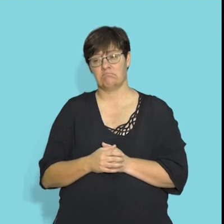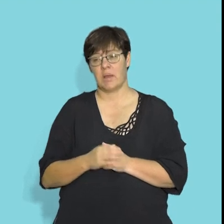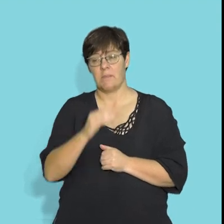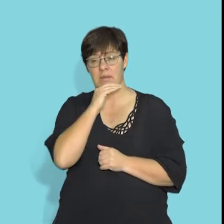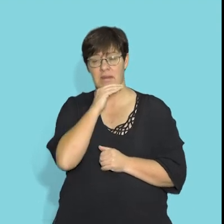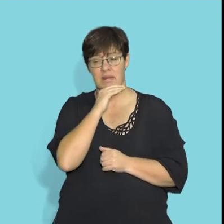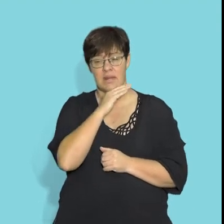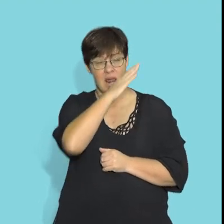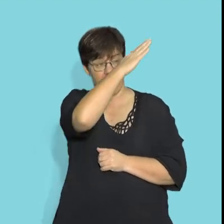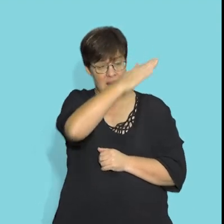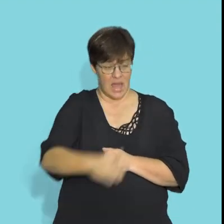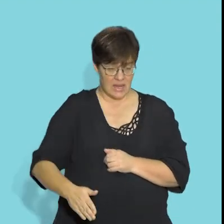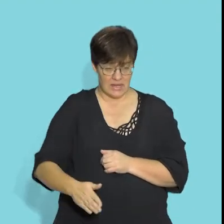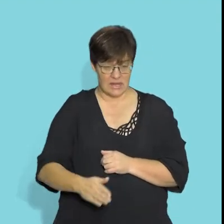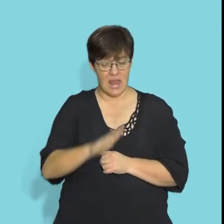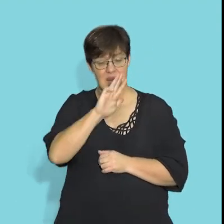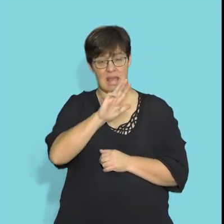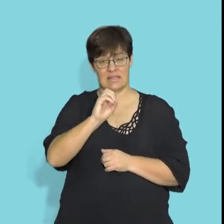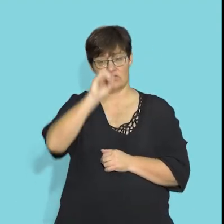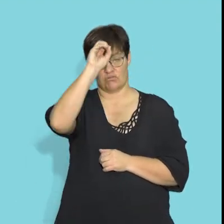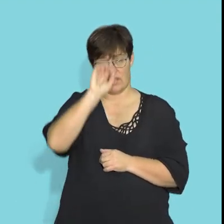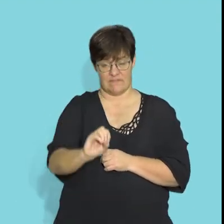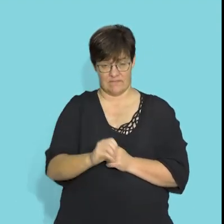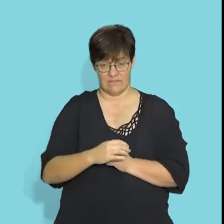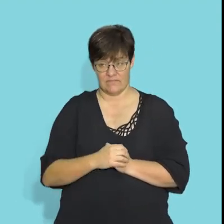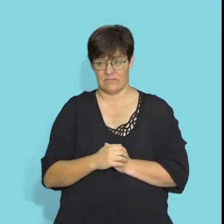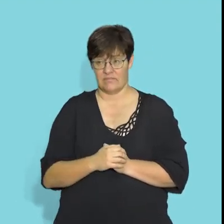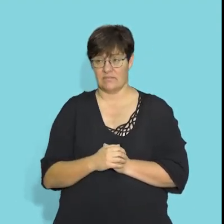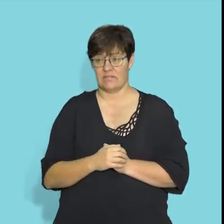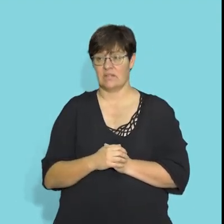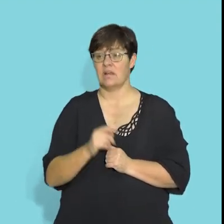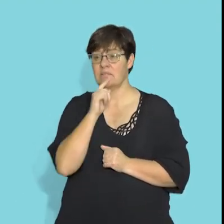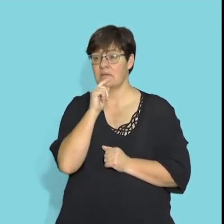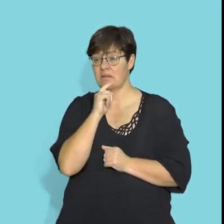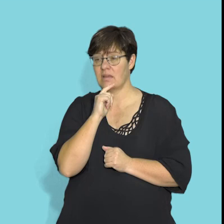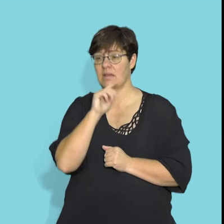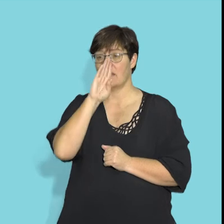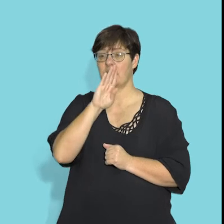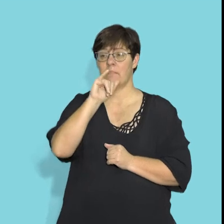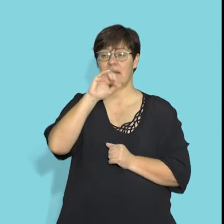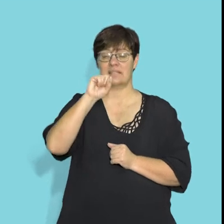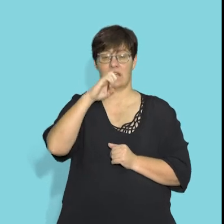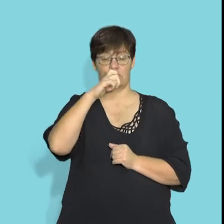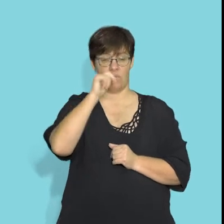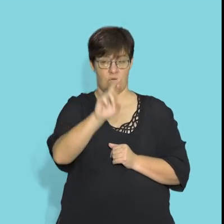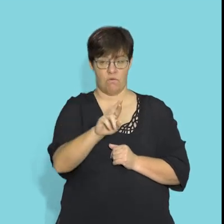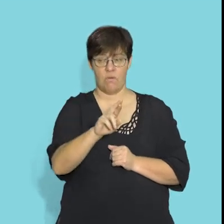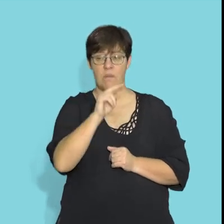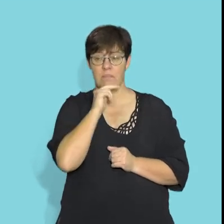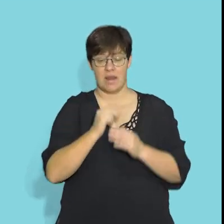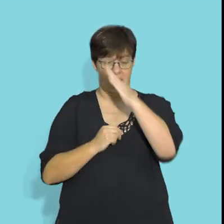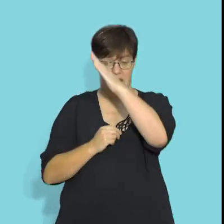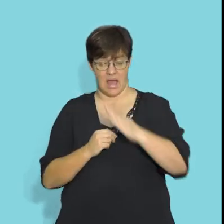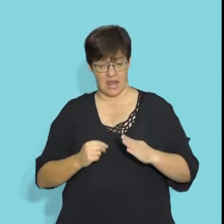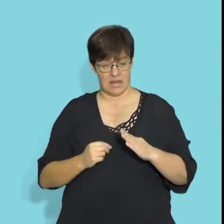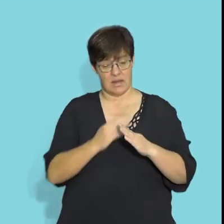Well, it must be a line that is at 90 degrees, but more than that is it's a bisector. It's a line